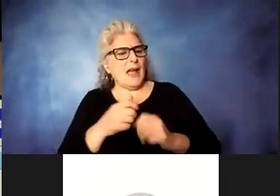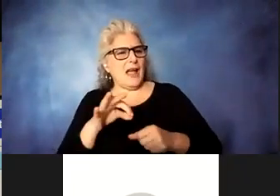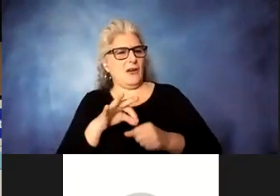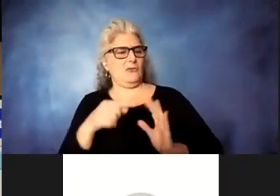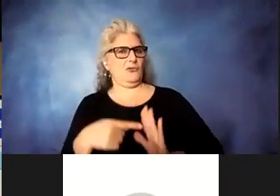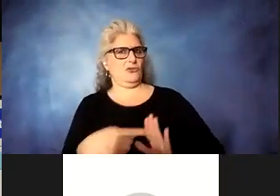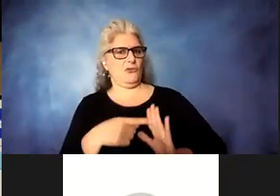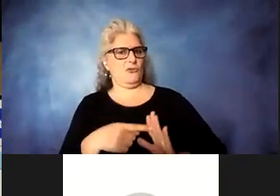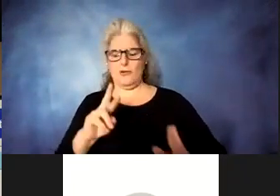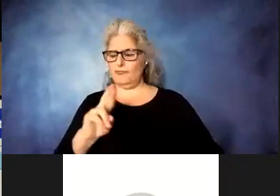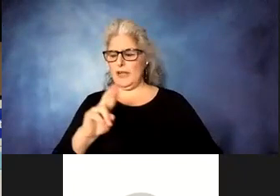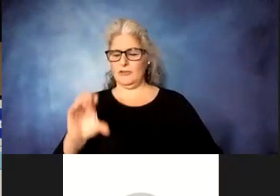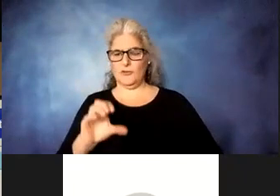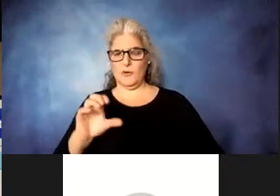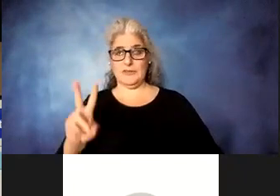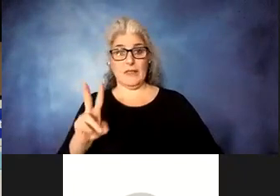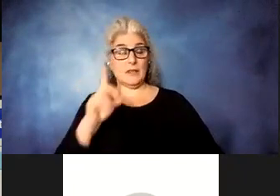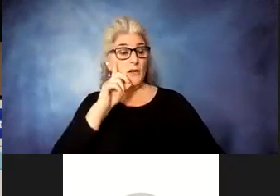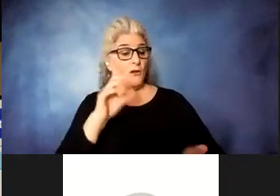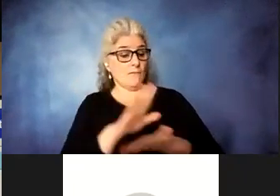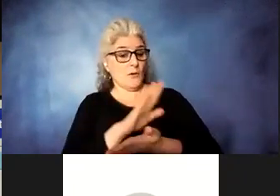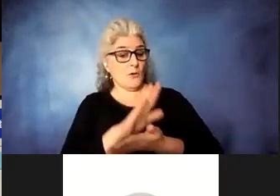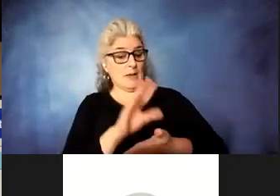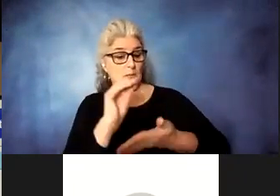is why you're here? On paper, the ranked choice